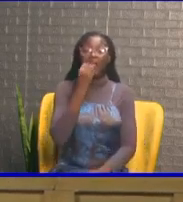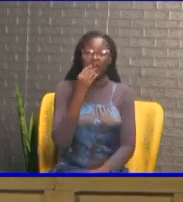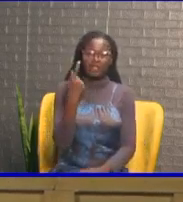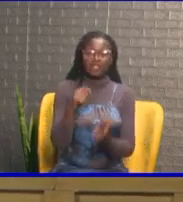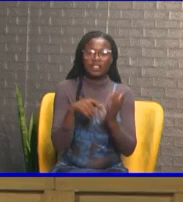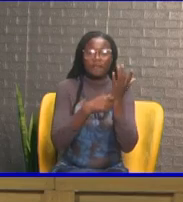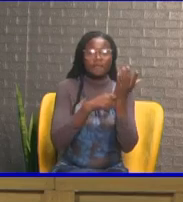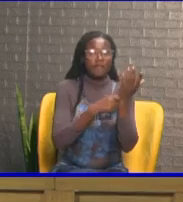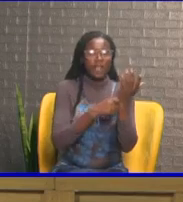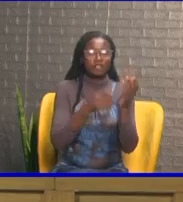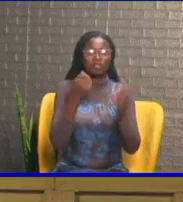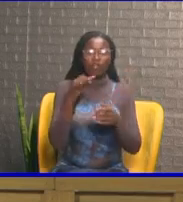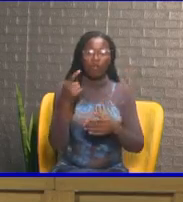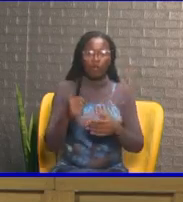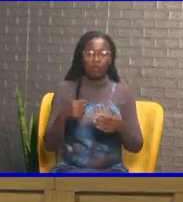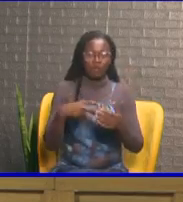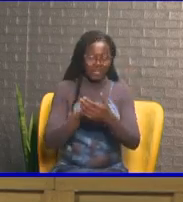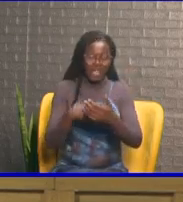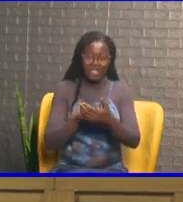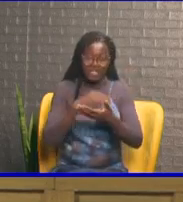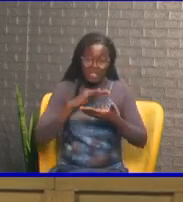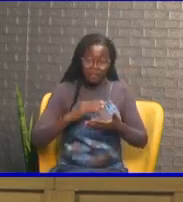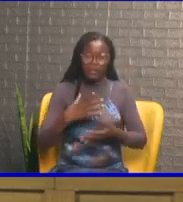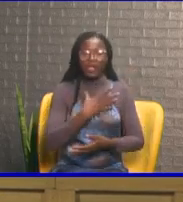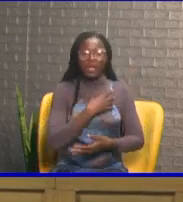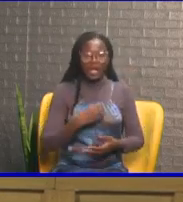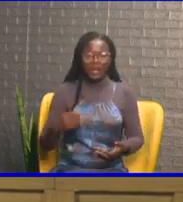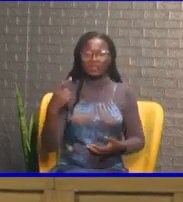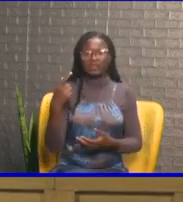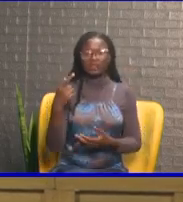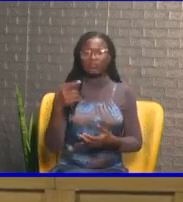of the lamb and applied the blood.